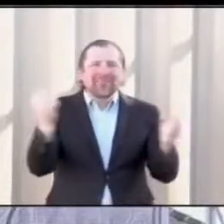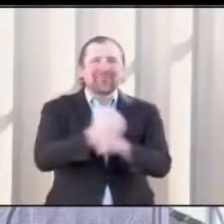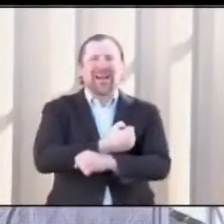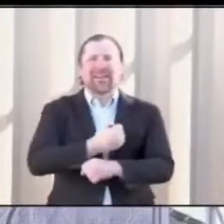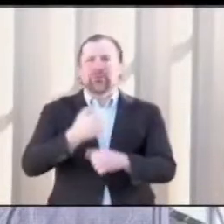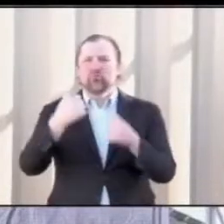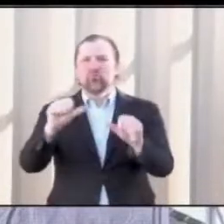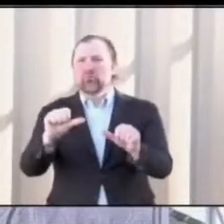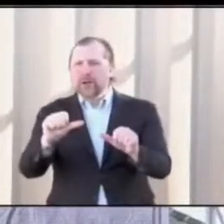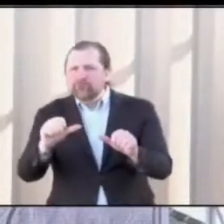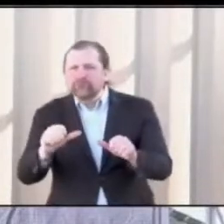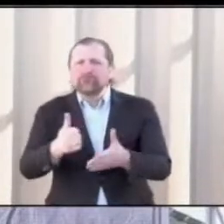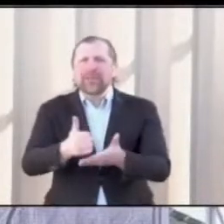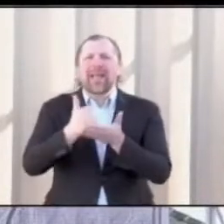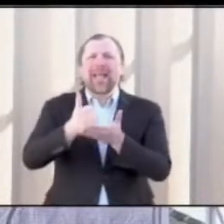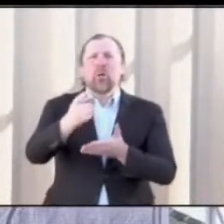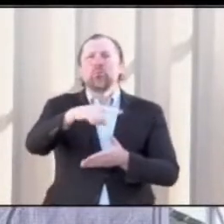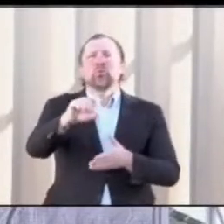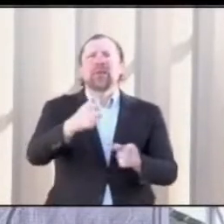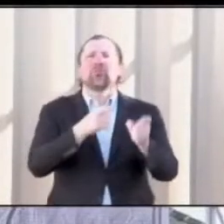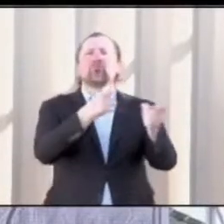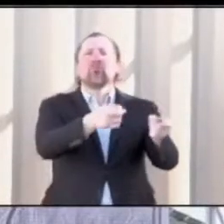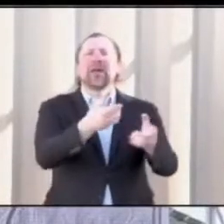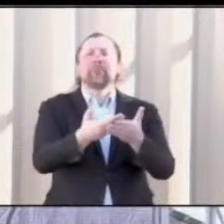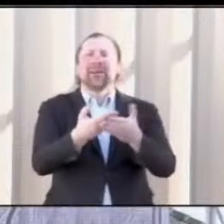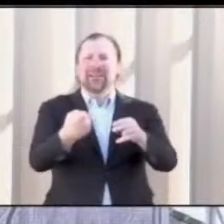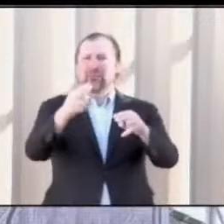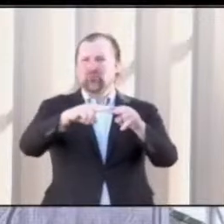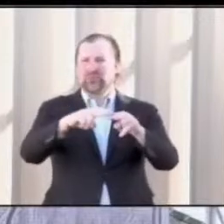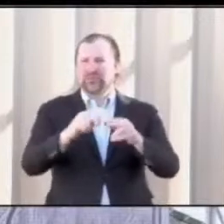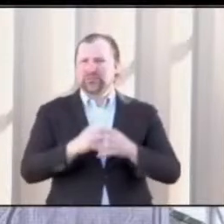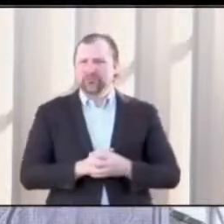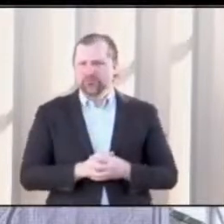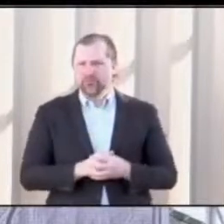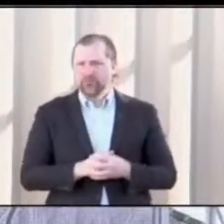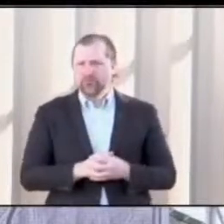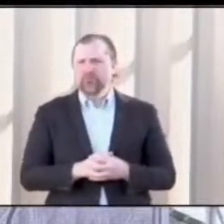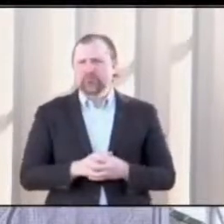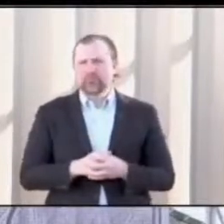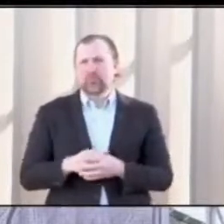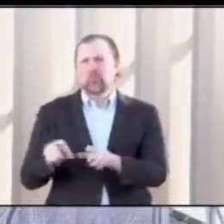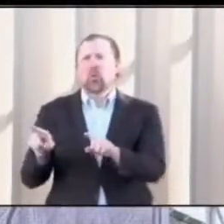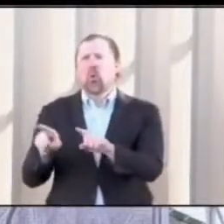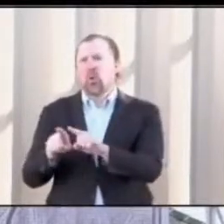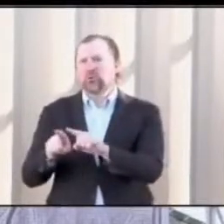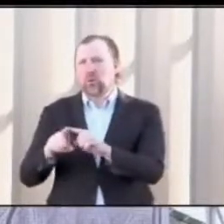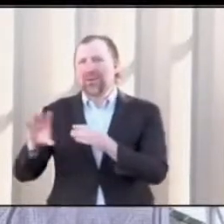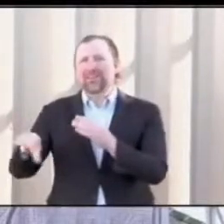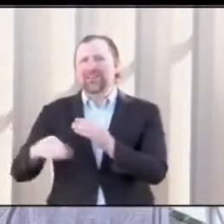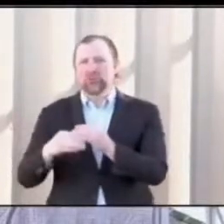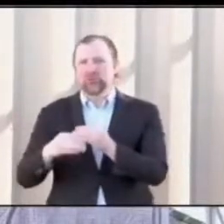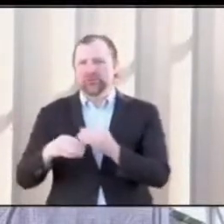to try to get those grants increased. Now, in addition to